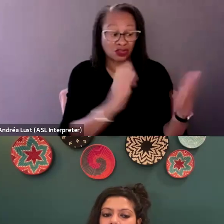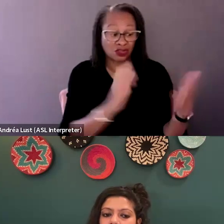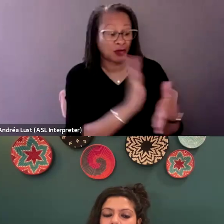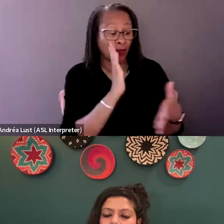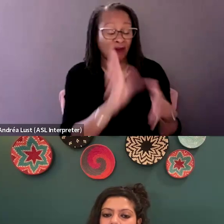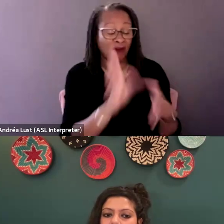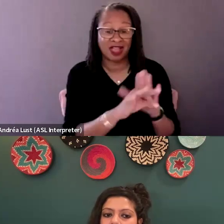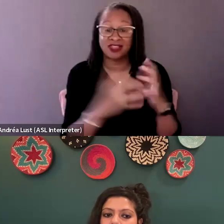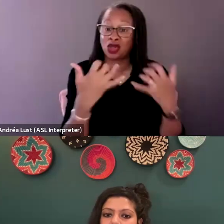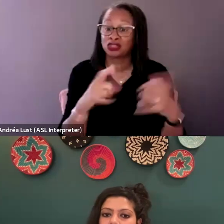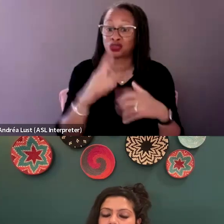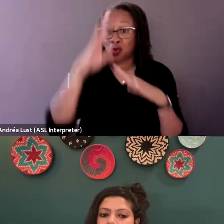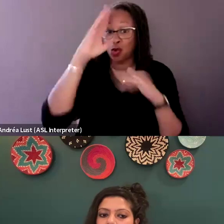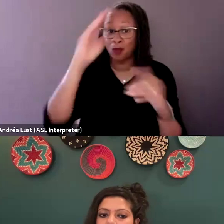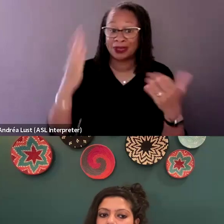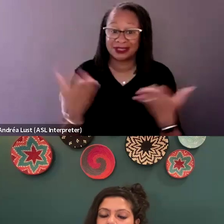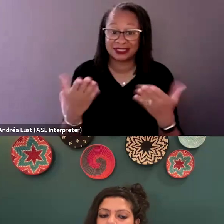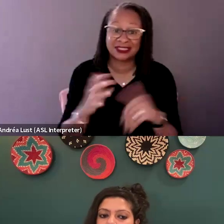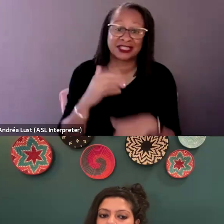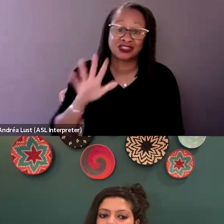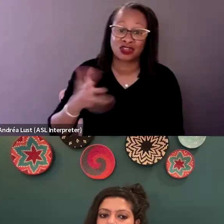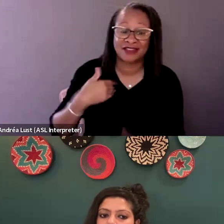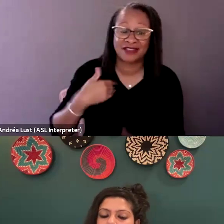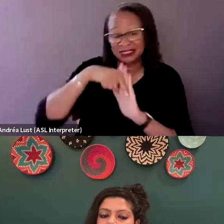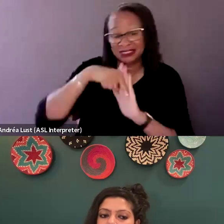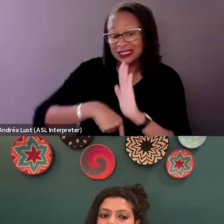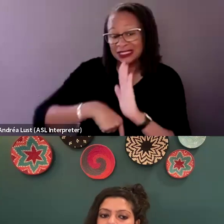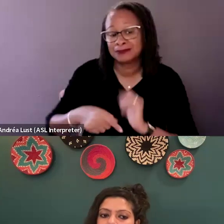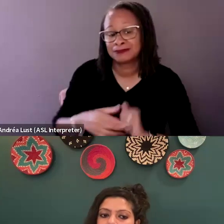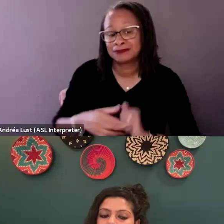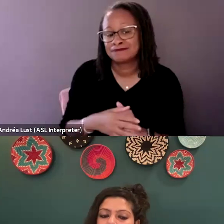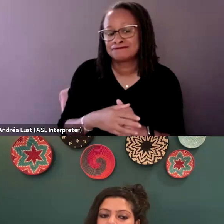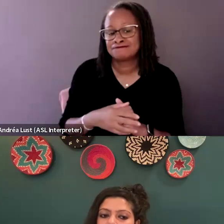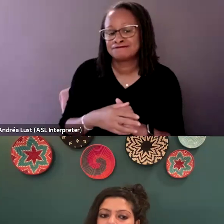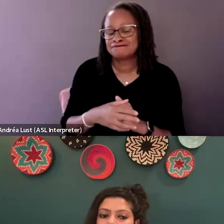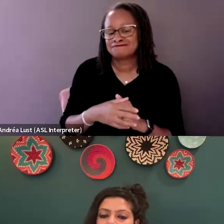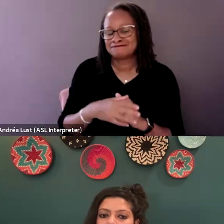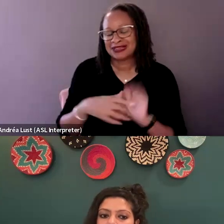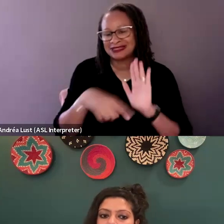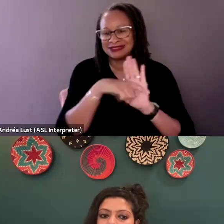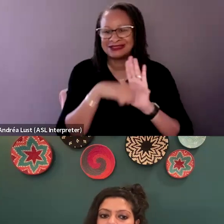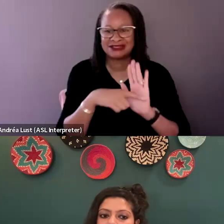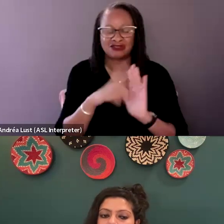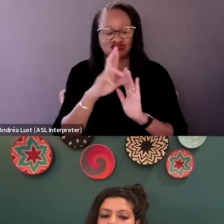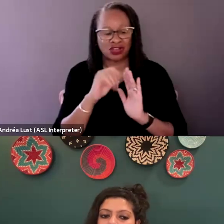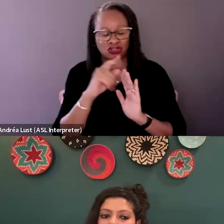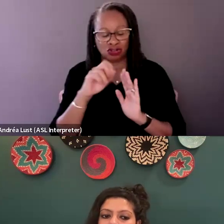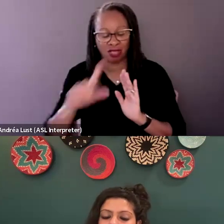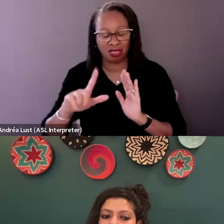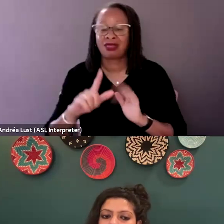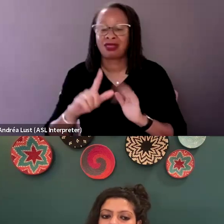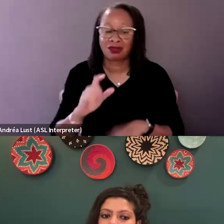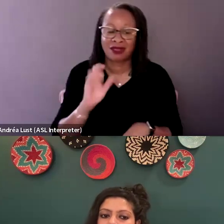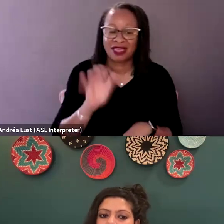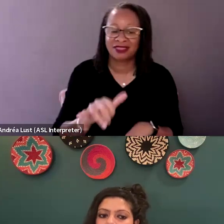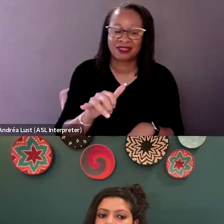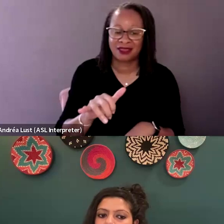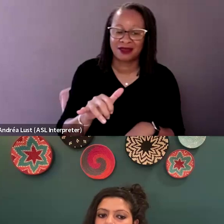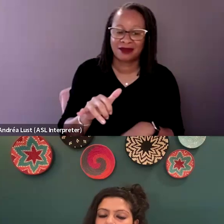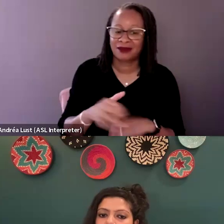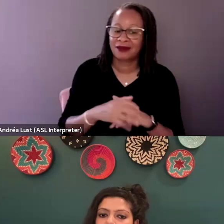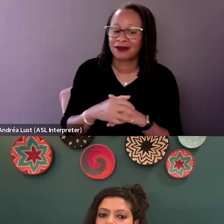and adjudicating everything. It's a process and so on. But that also sort of changes. So I just like one has to